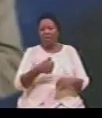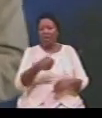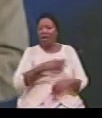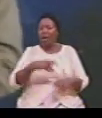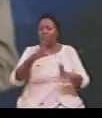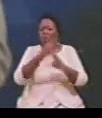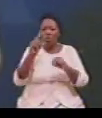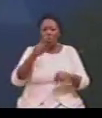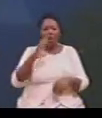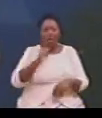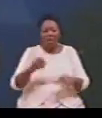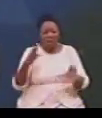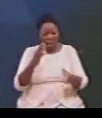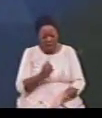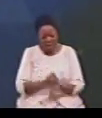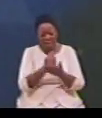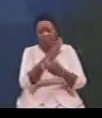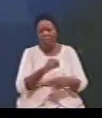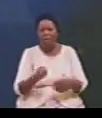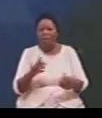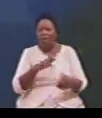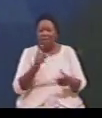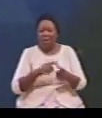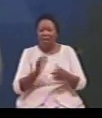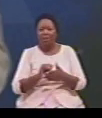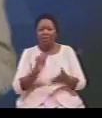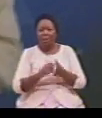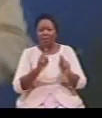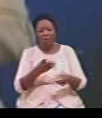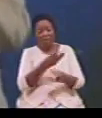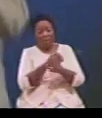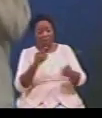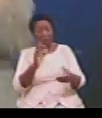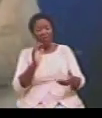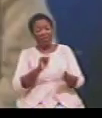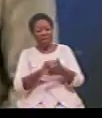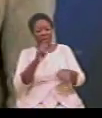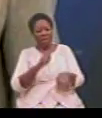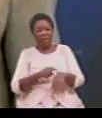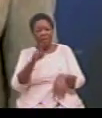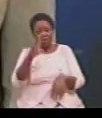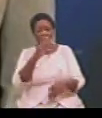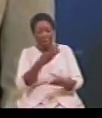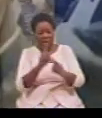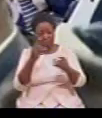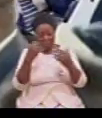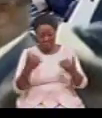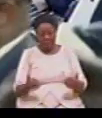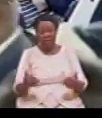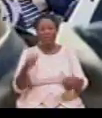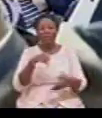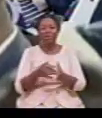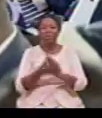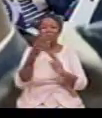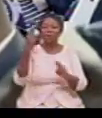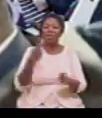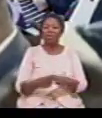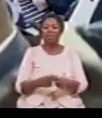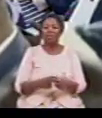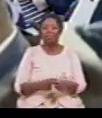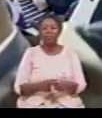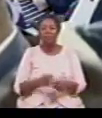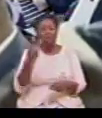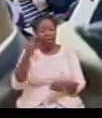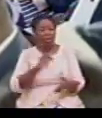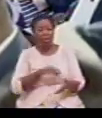nobody could tame him, he was delivered then. You are delivered tonight in Jesus' name. Look at those